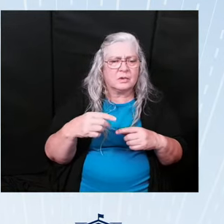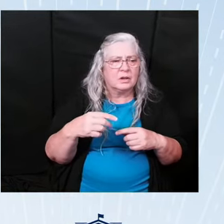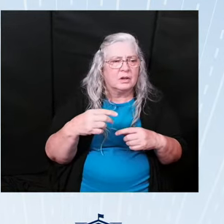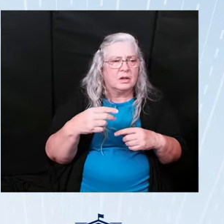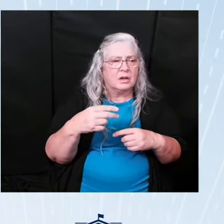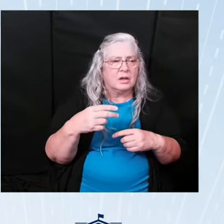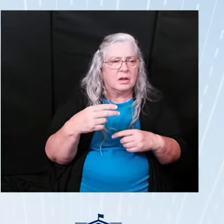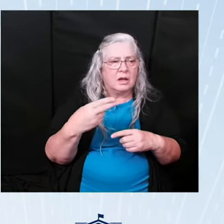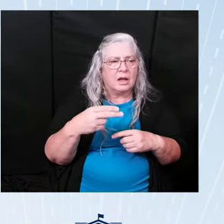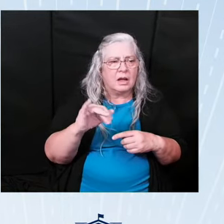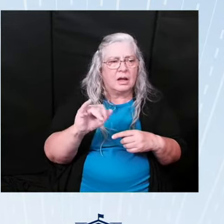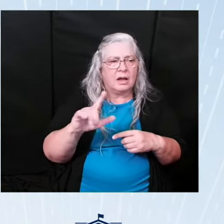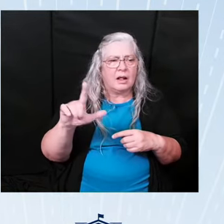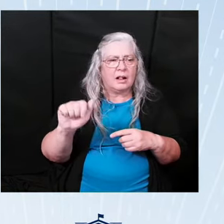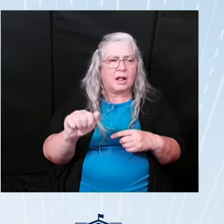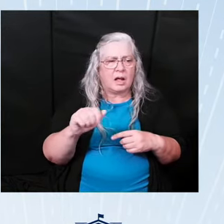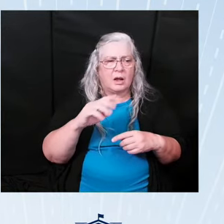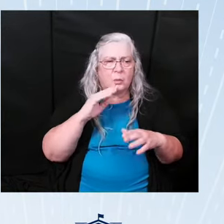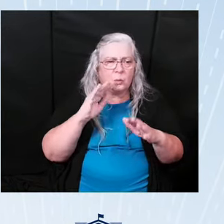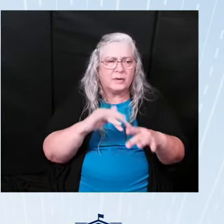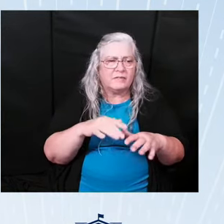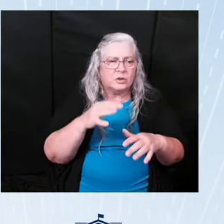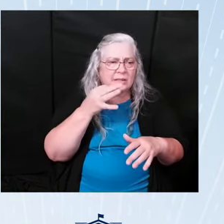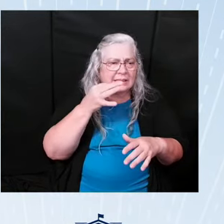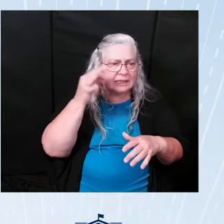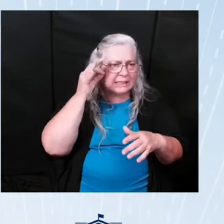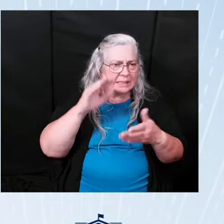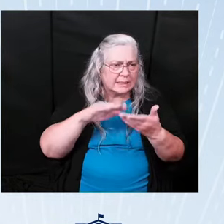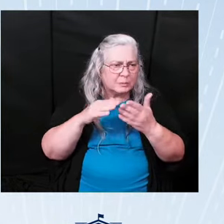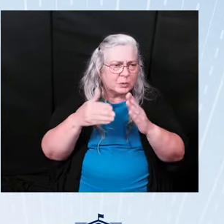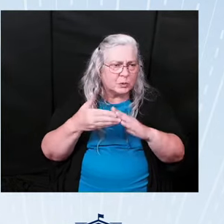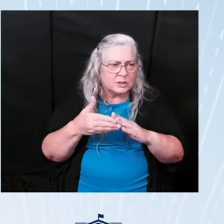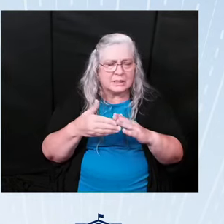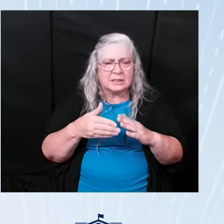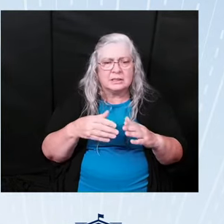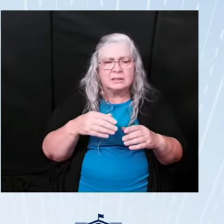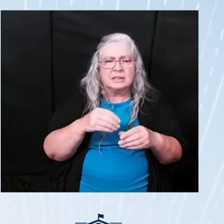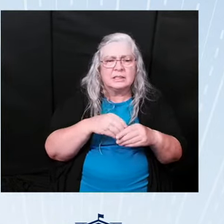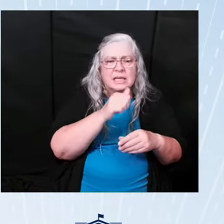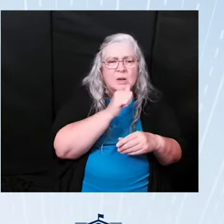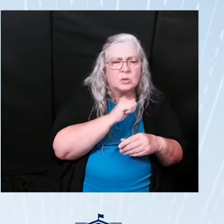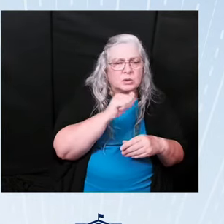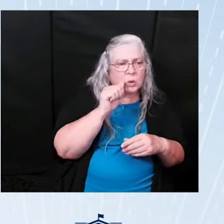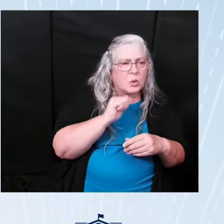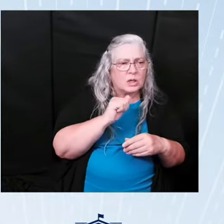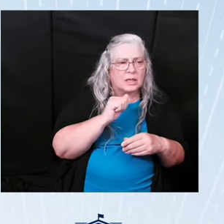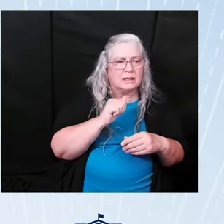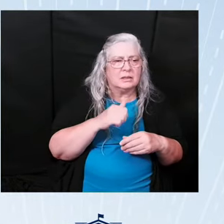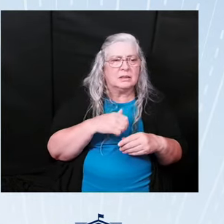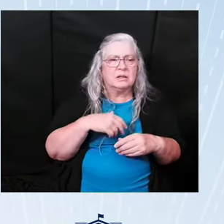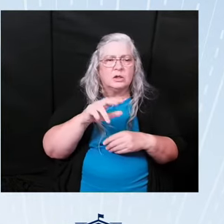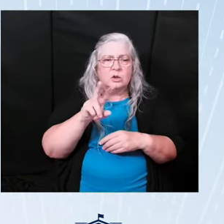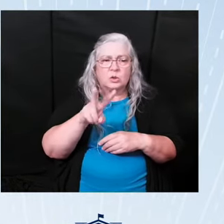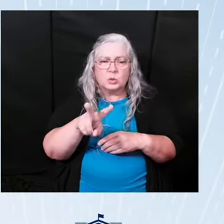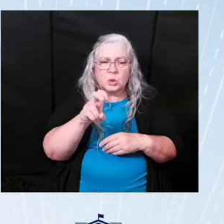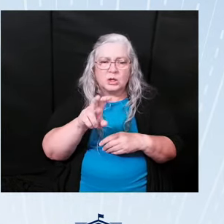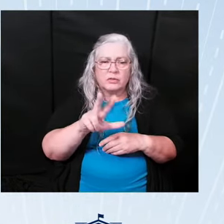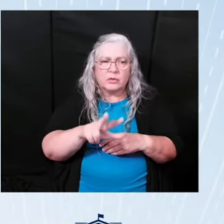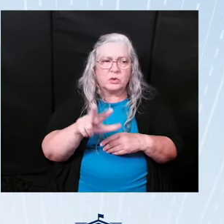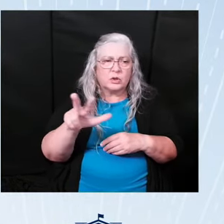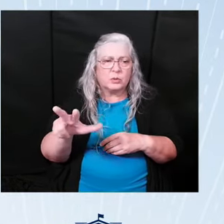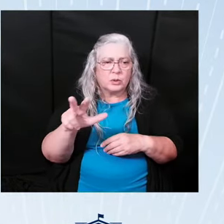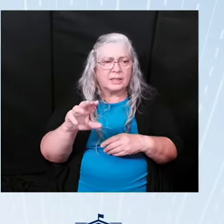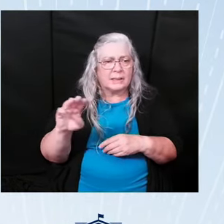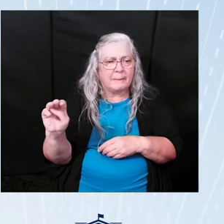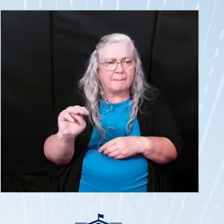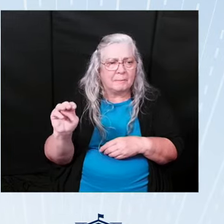infrastructure. That's going to increase that community's resilience to drought. And now today, as John mentioned and you all might have